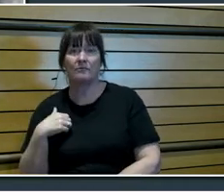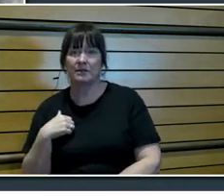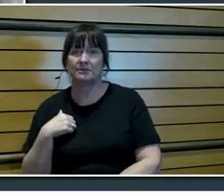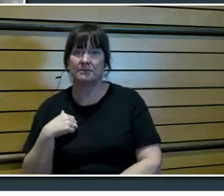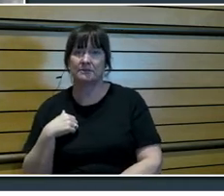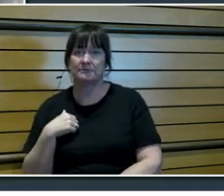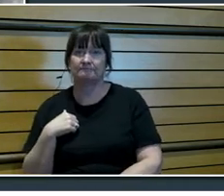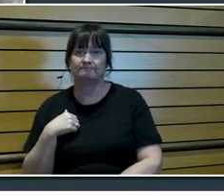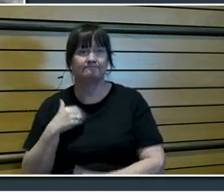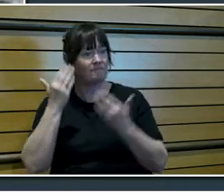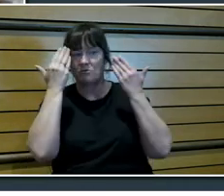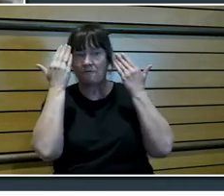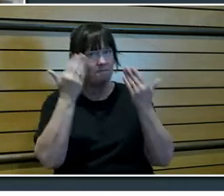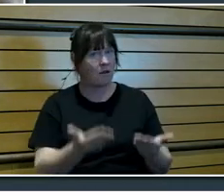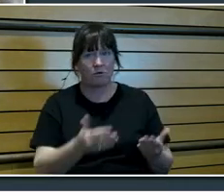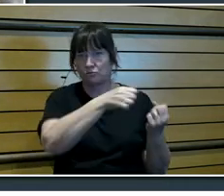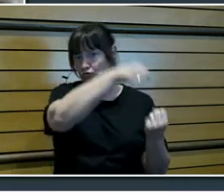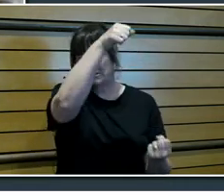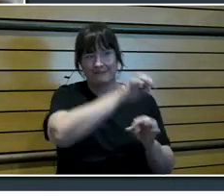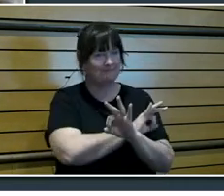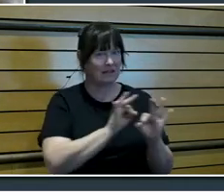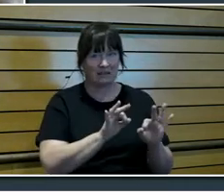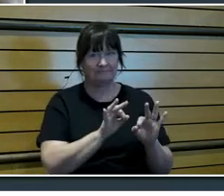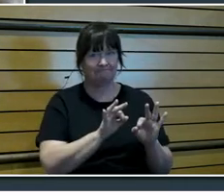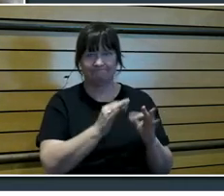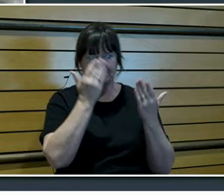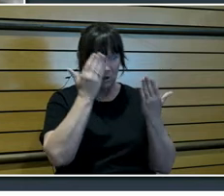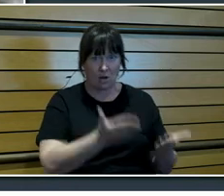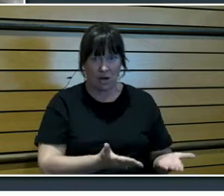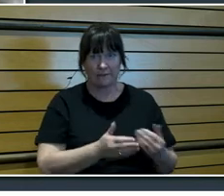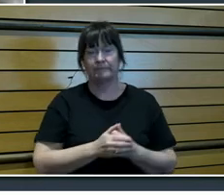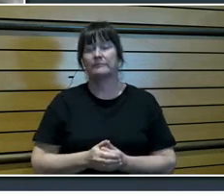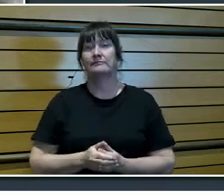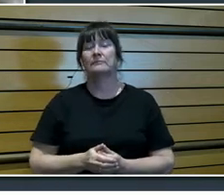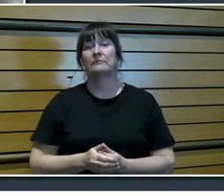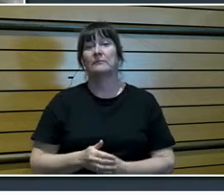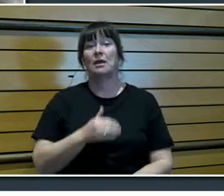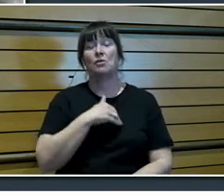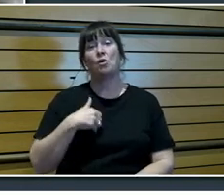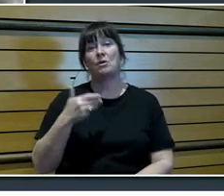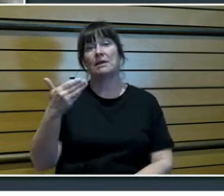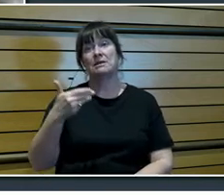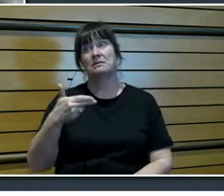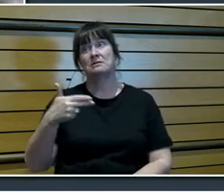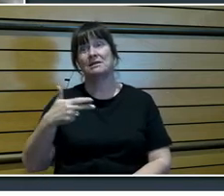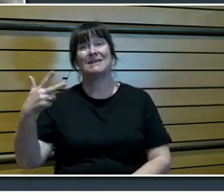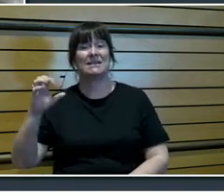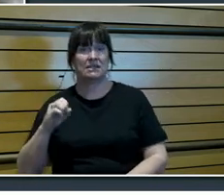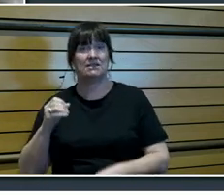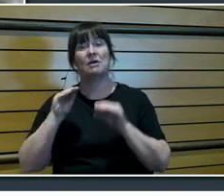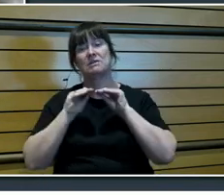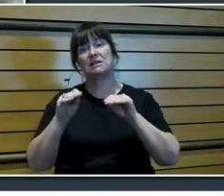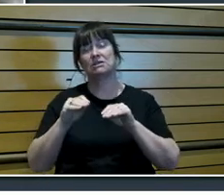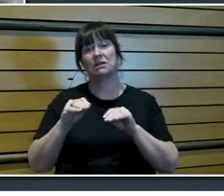failed to honour Te Tiriti. In the early 1980s, whilst teaching at Hastings Boys High School, I read